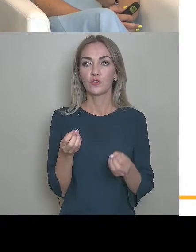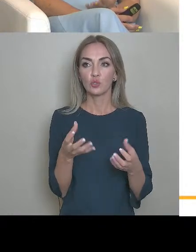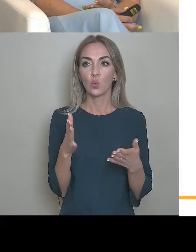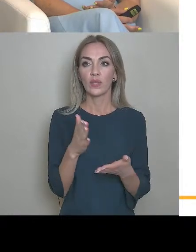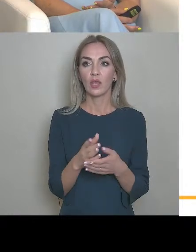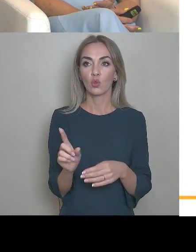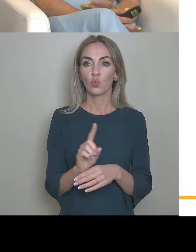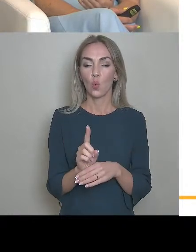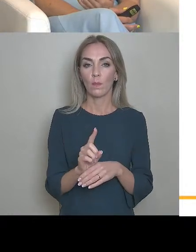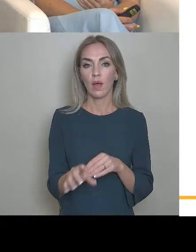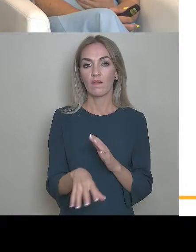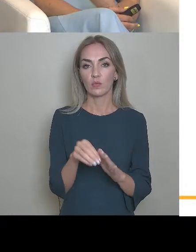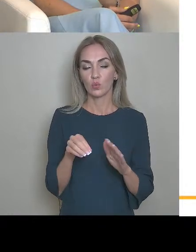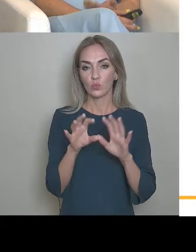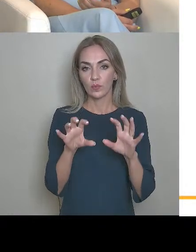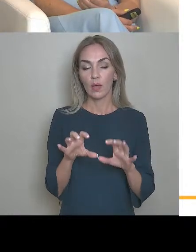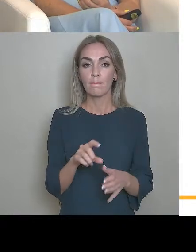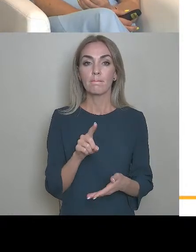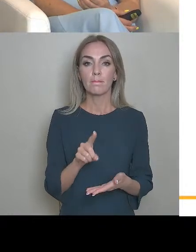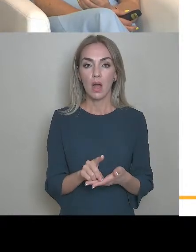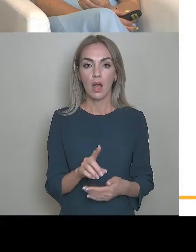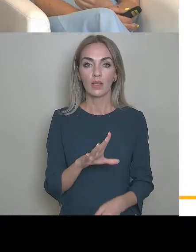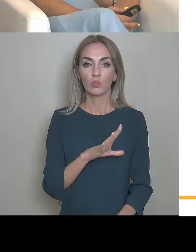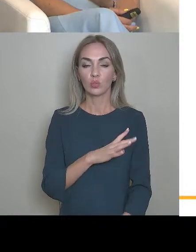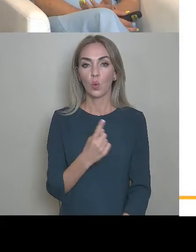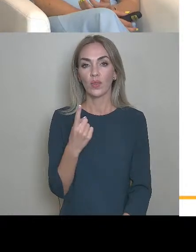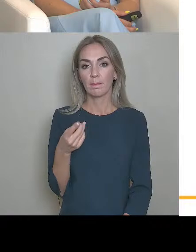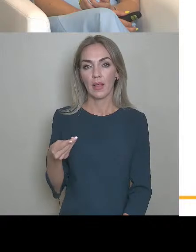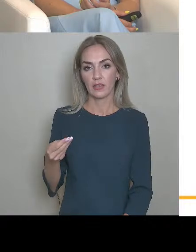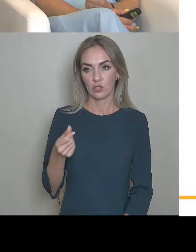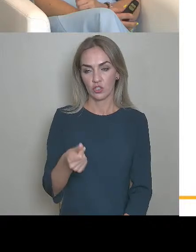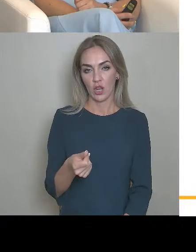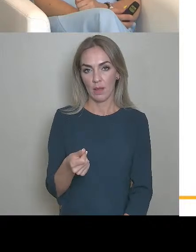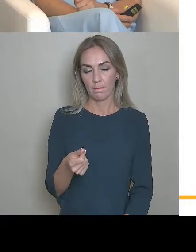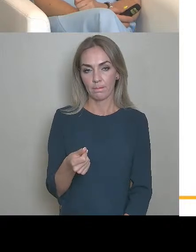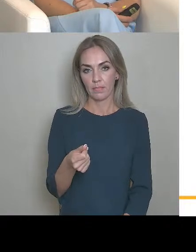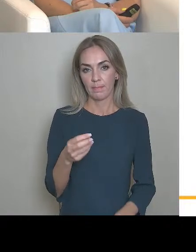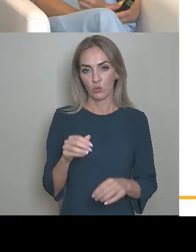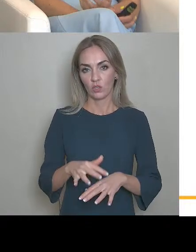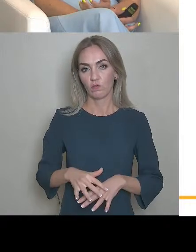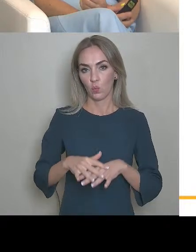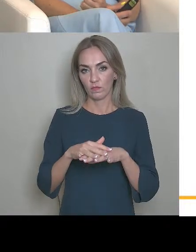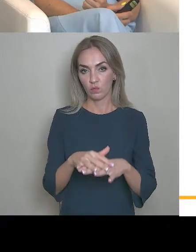CEC, but there is also a norm of the